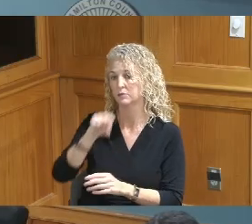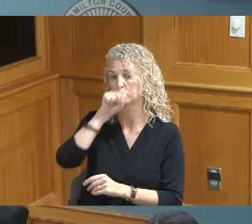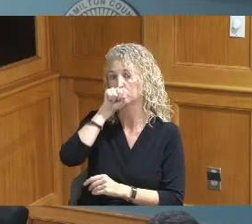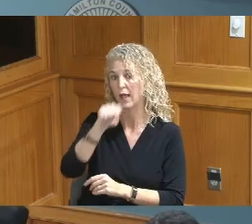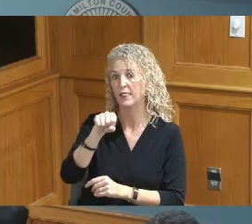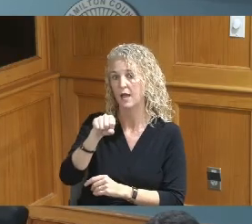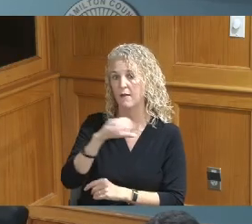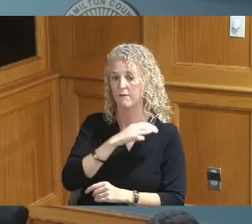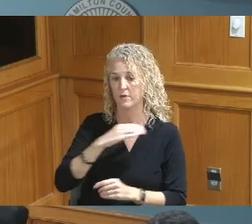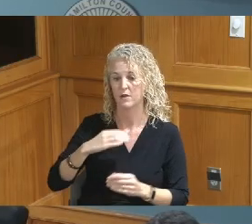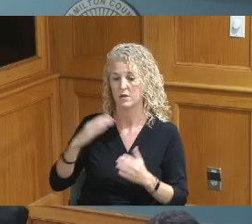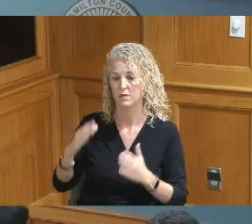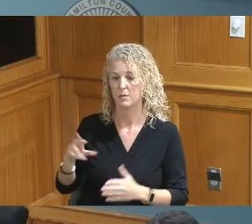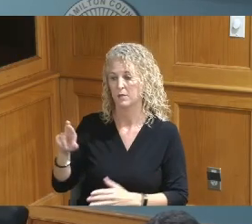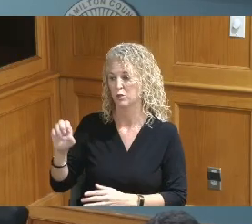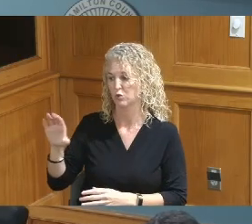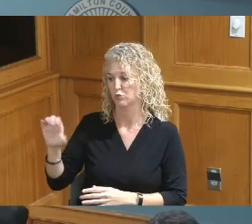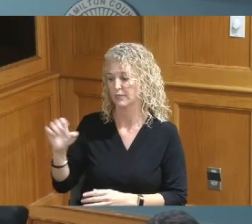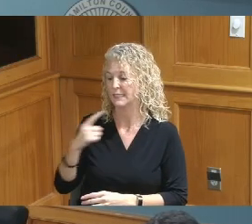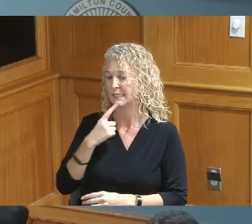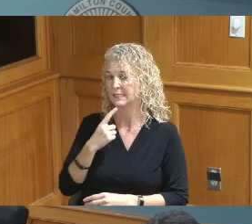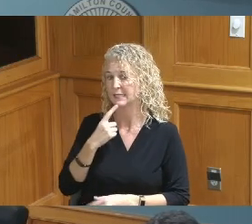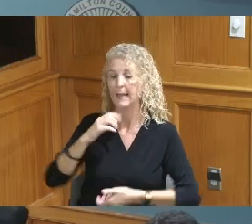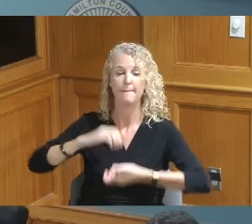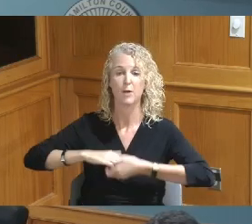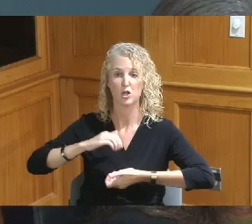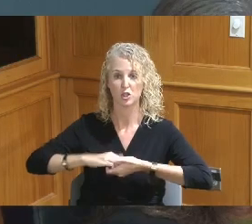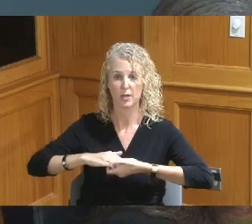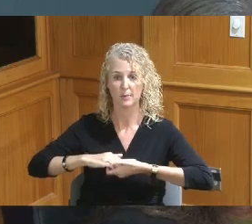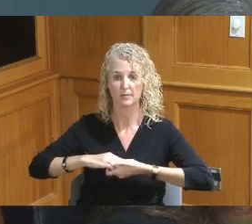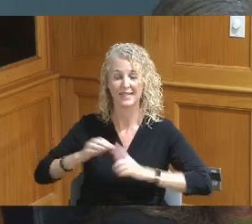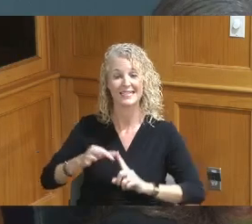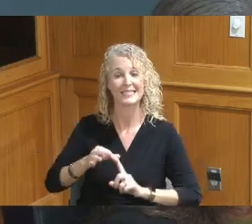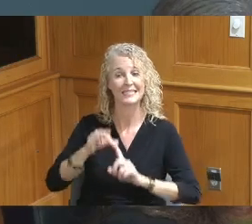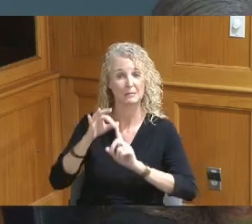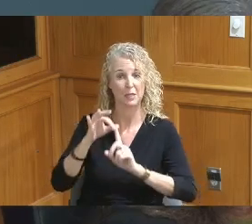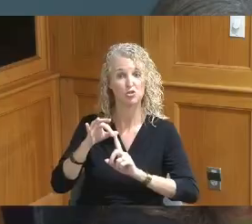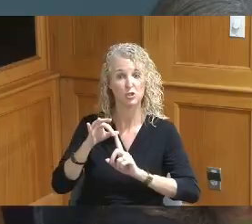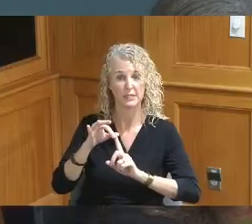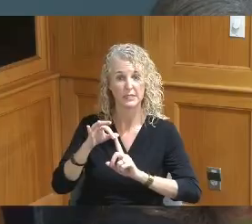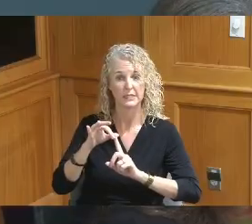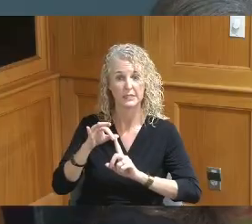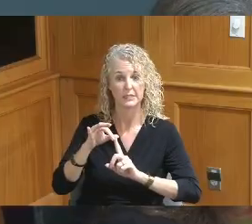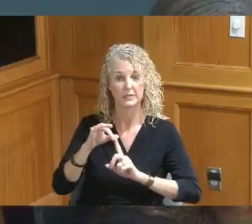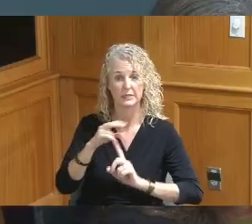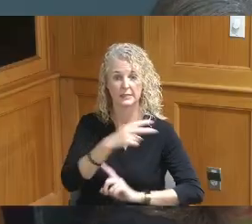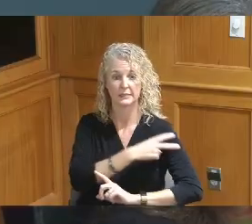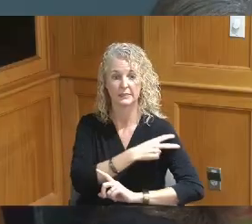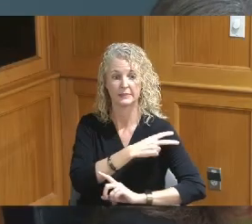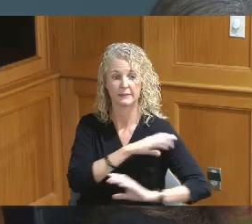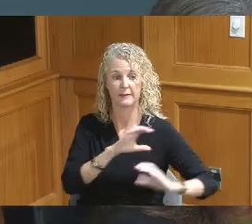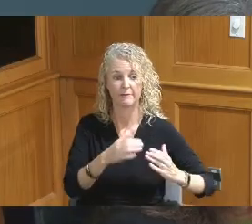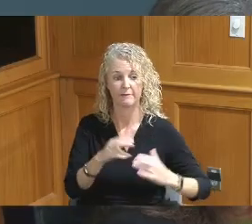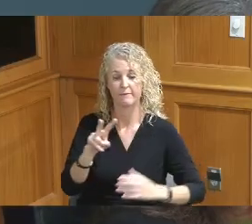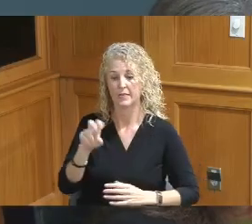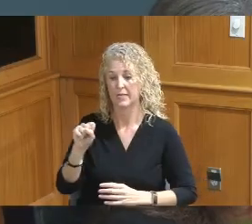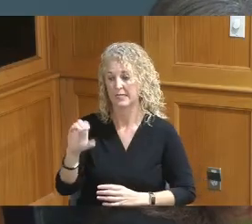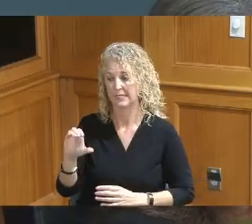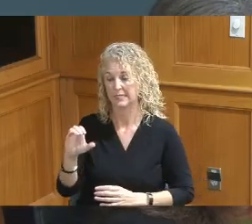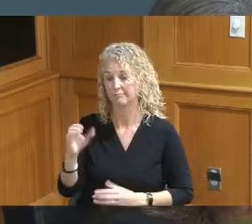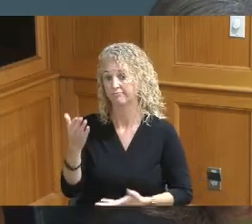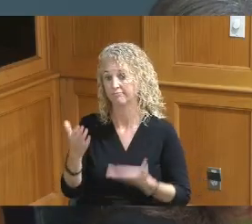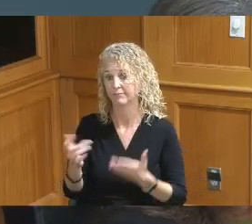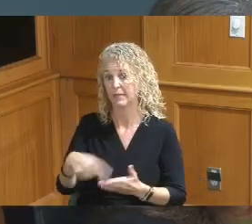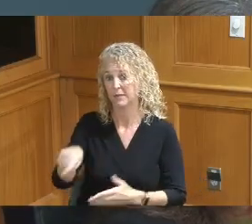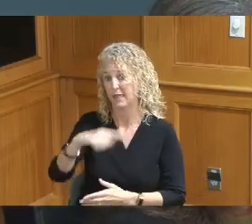what Commissioner Reese had said about the partnerships, and especially the Veterans Service Commission. If we can, they may